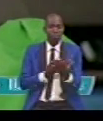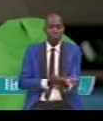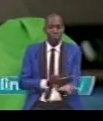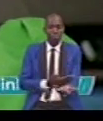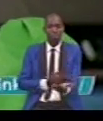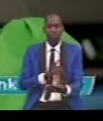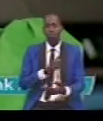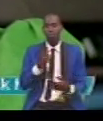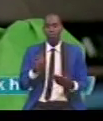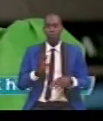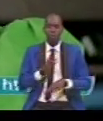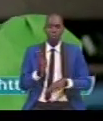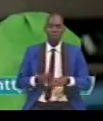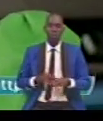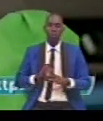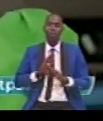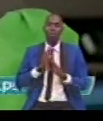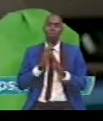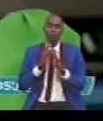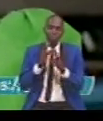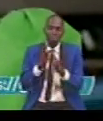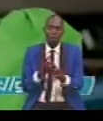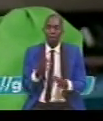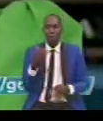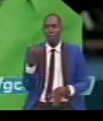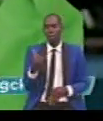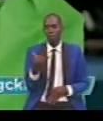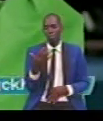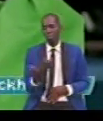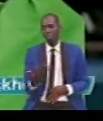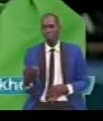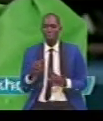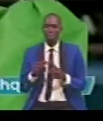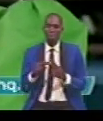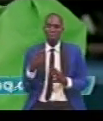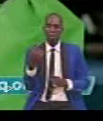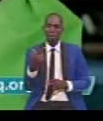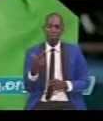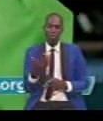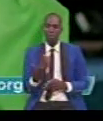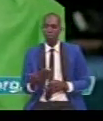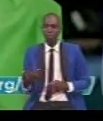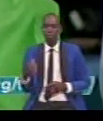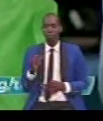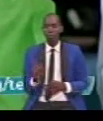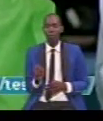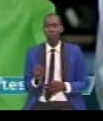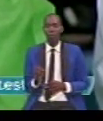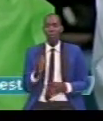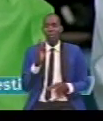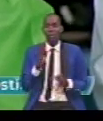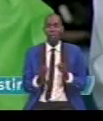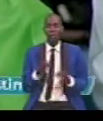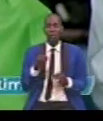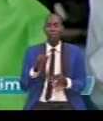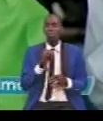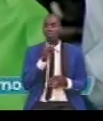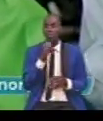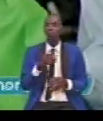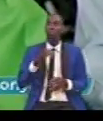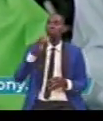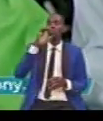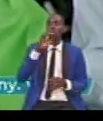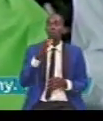I used to vomit yellow stuff or green. If I haven't taken warm water early in the